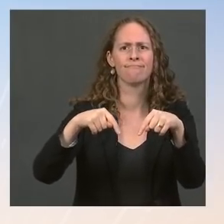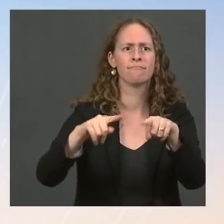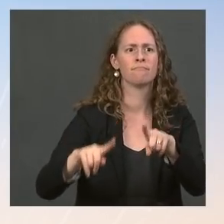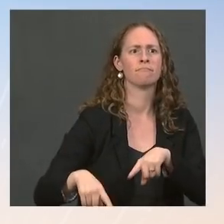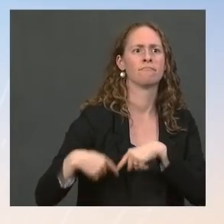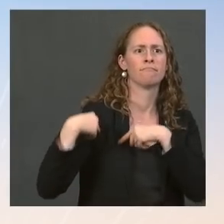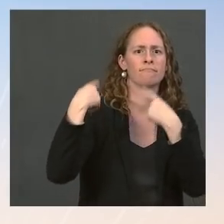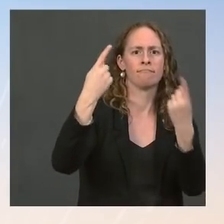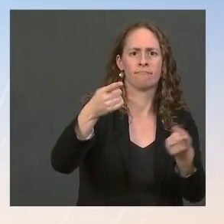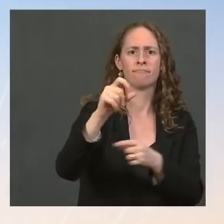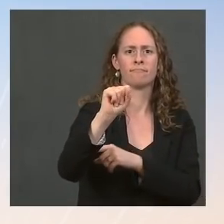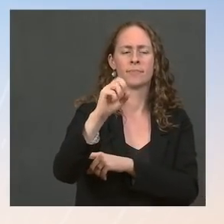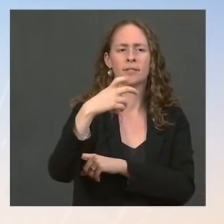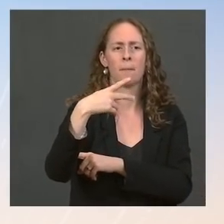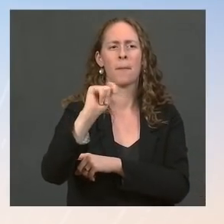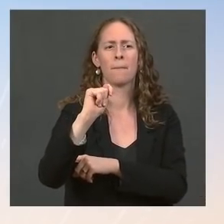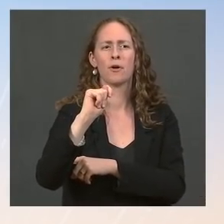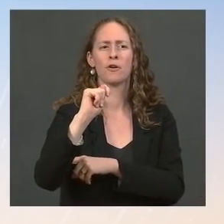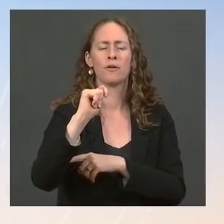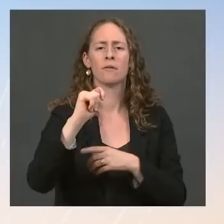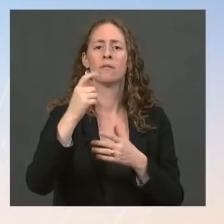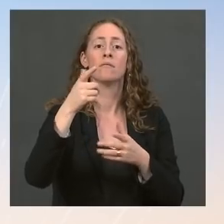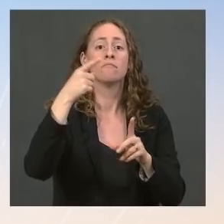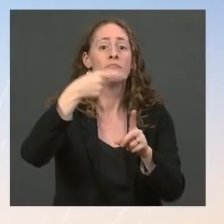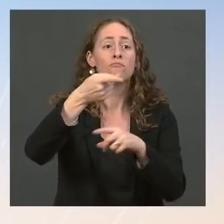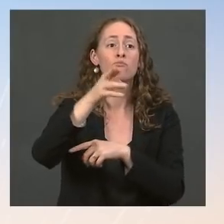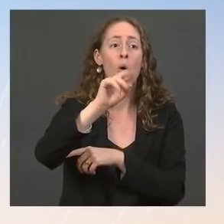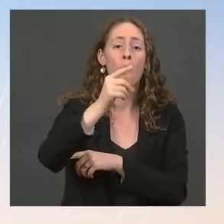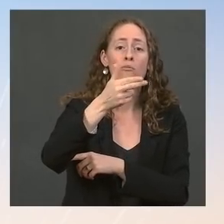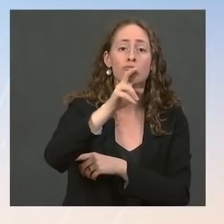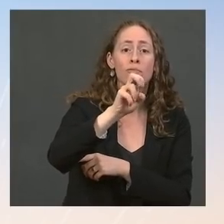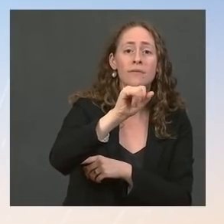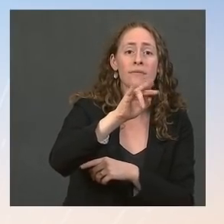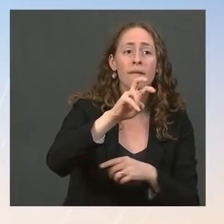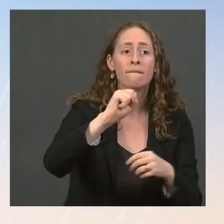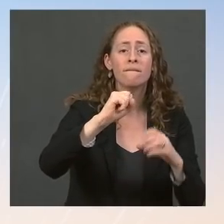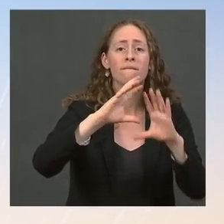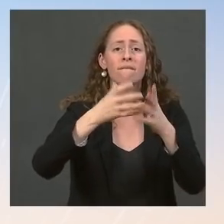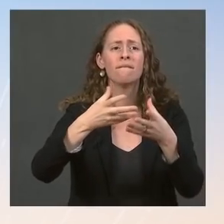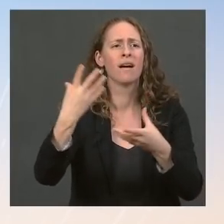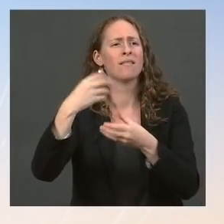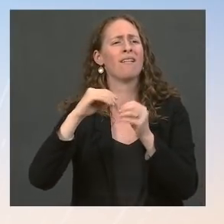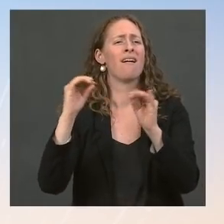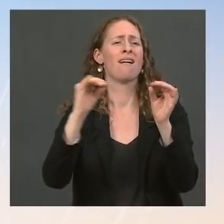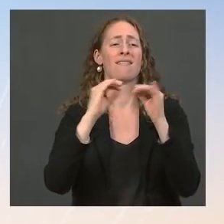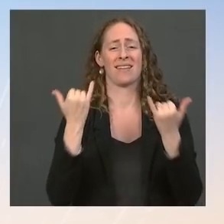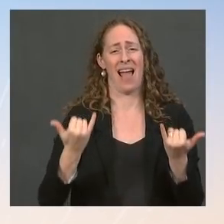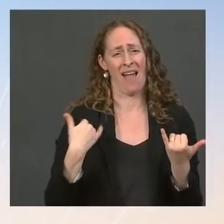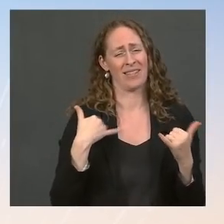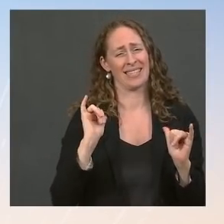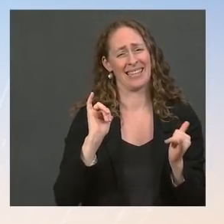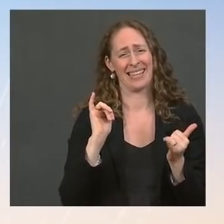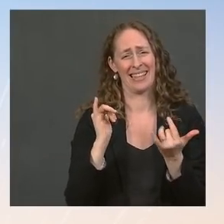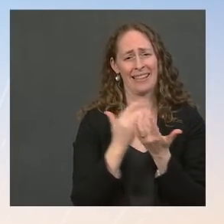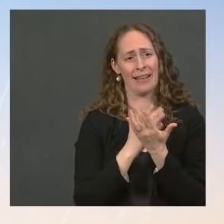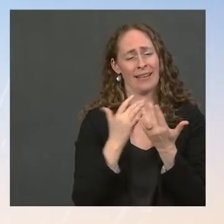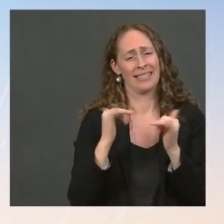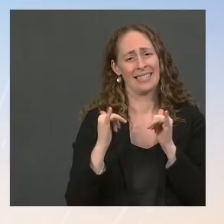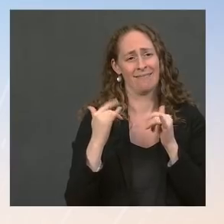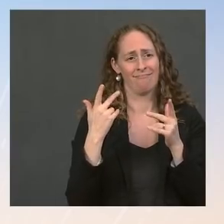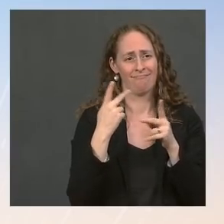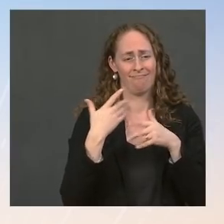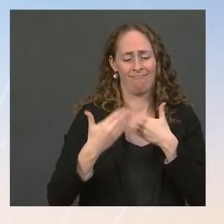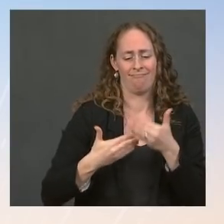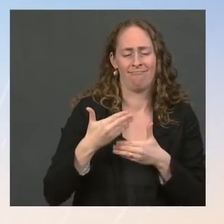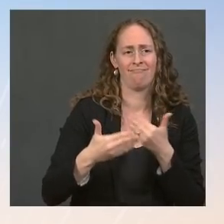range of progressive members and their offices. I think it's pretty clear we're in the middle of a negotiation and that everybody's going to have to give a little. So